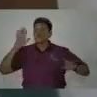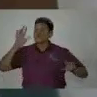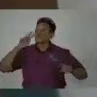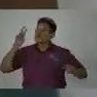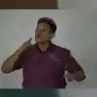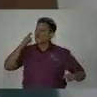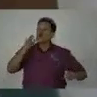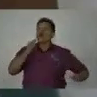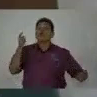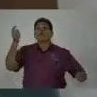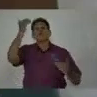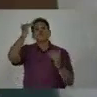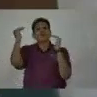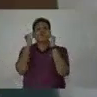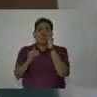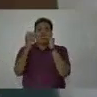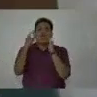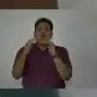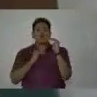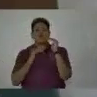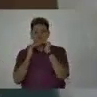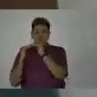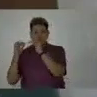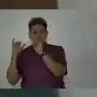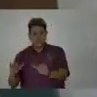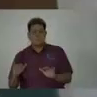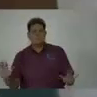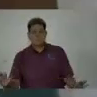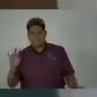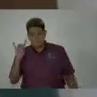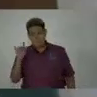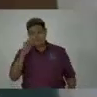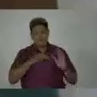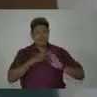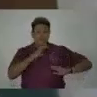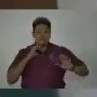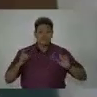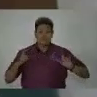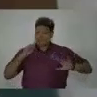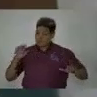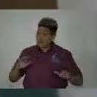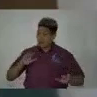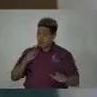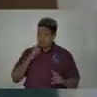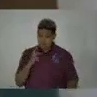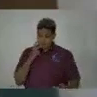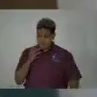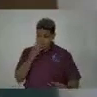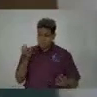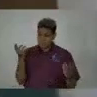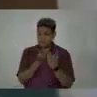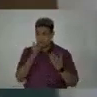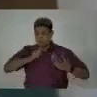you or anyone you know fairly or equitably? Did the Integrity Commission act in the public interest?